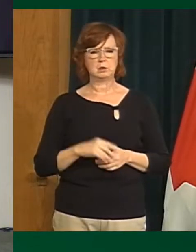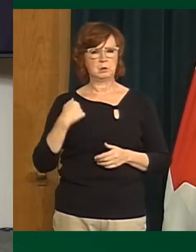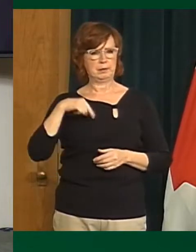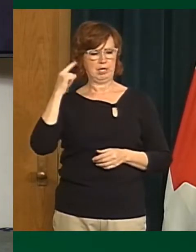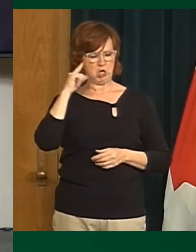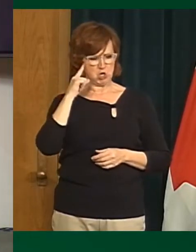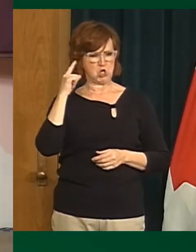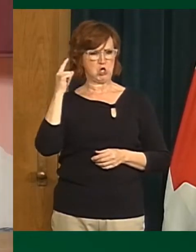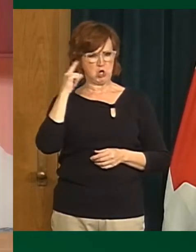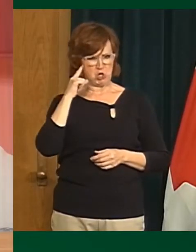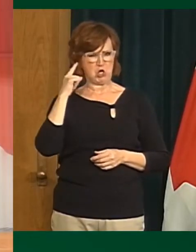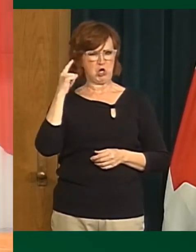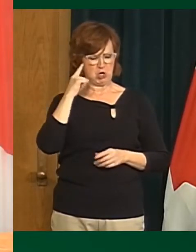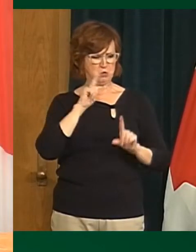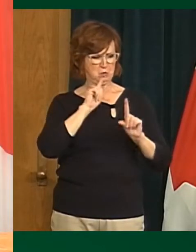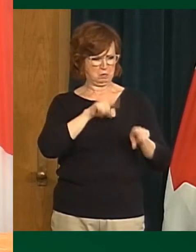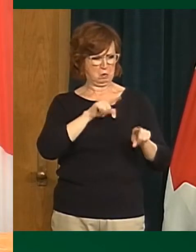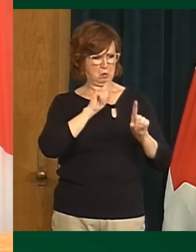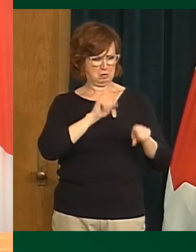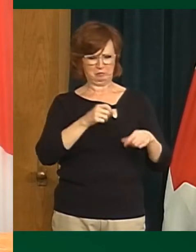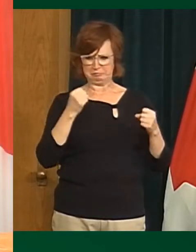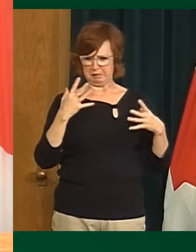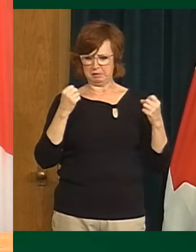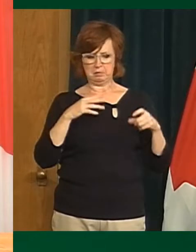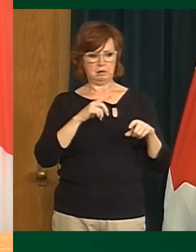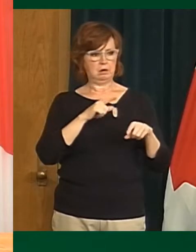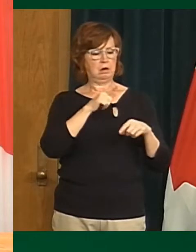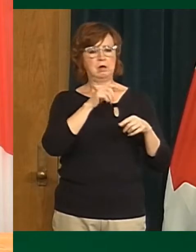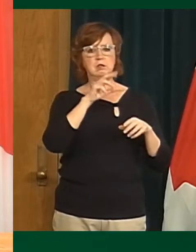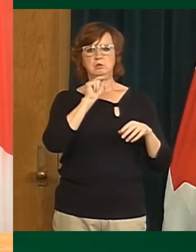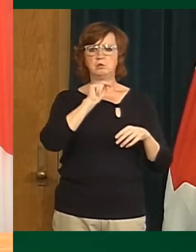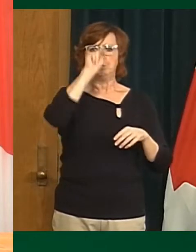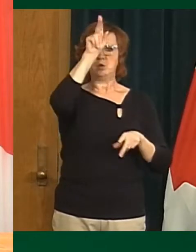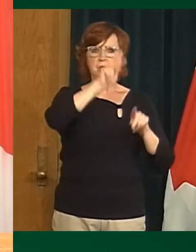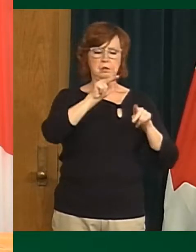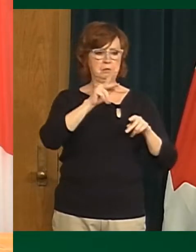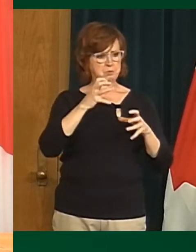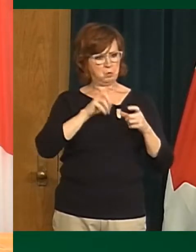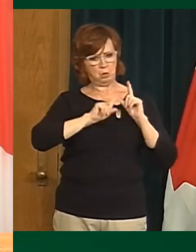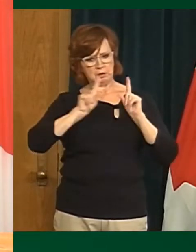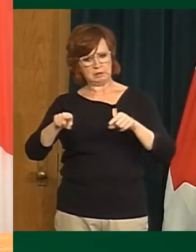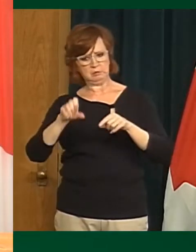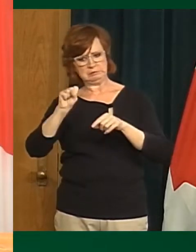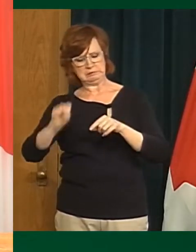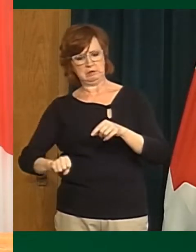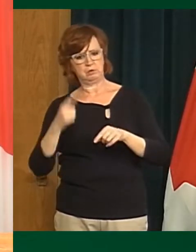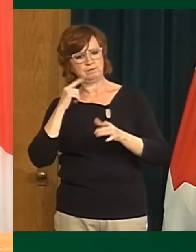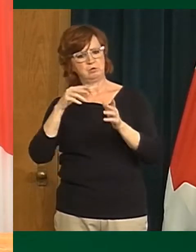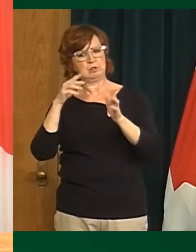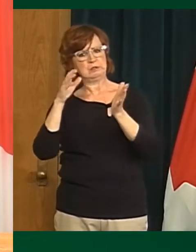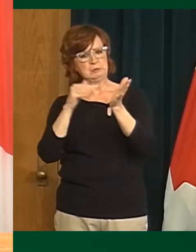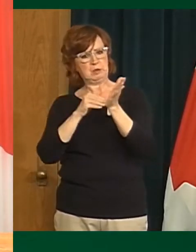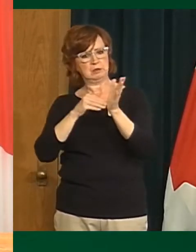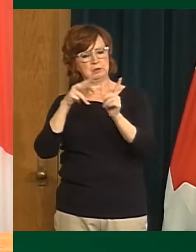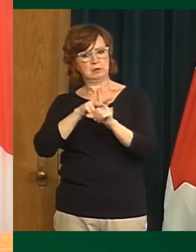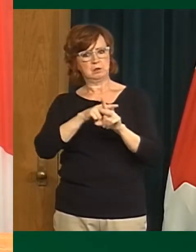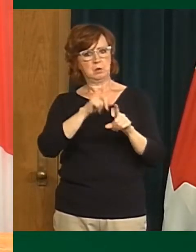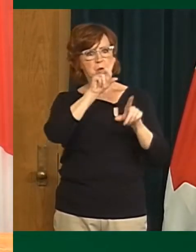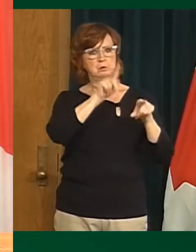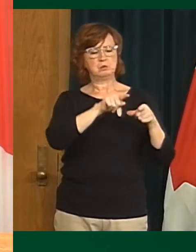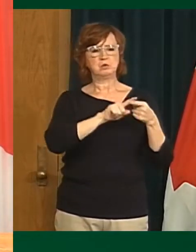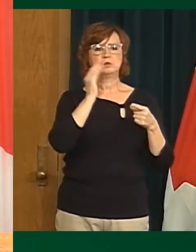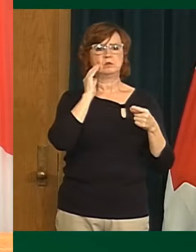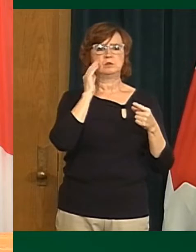of northern residents who have been denied medical appointments in southern areas of the province. One of them is actually former MP